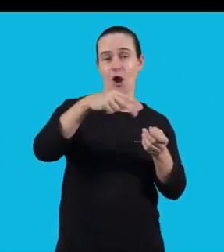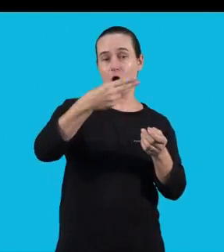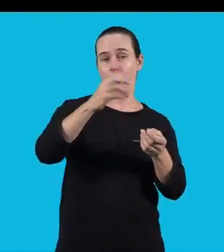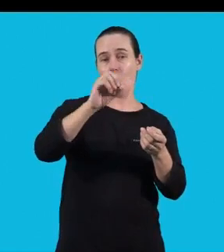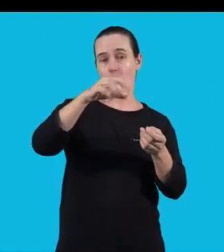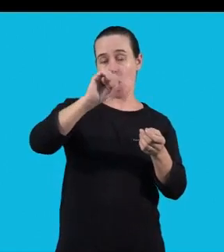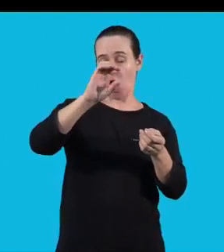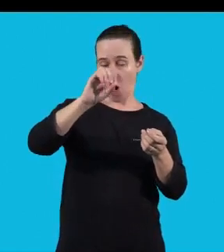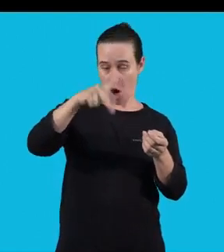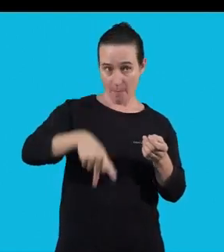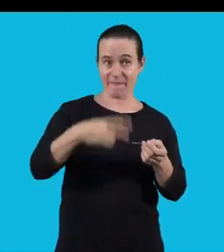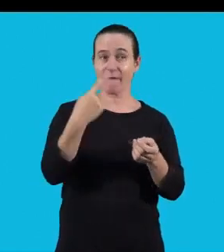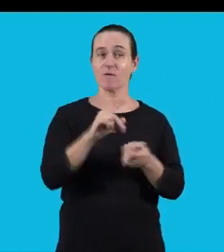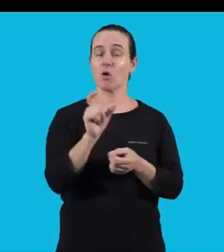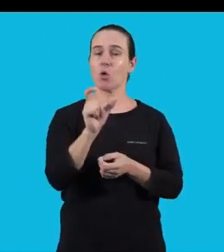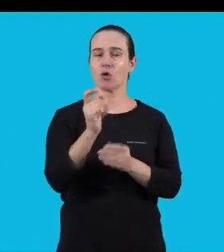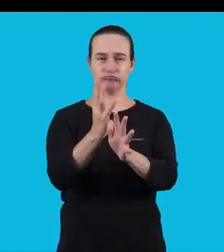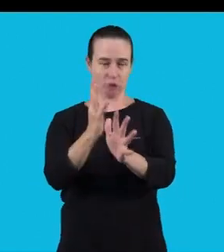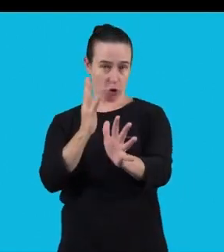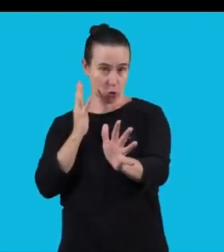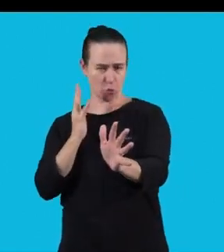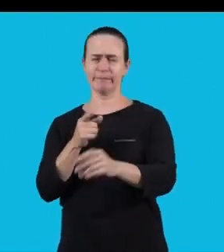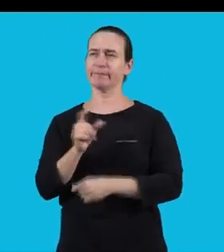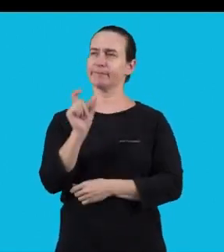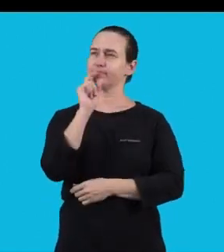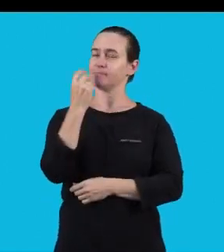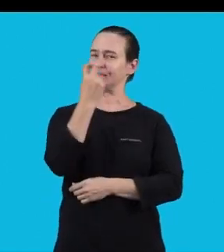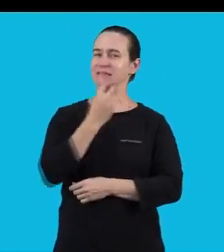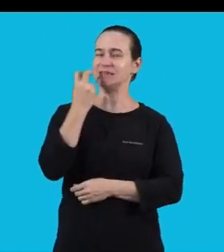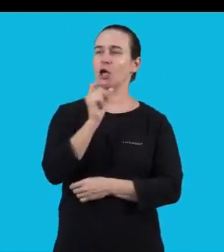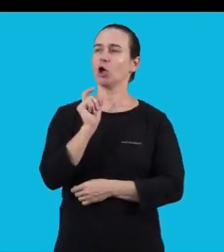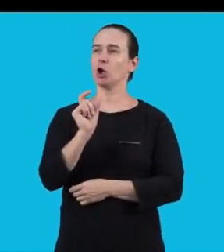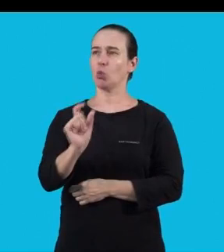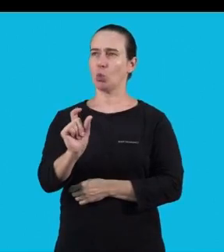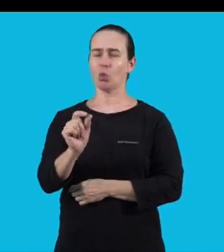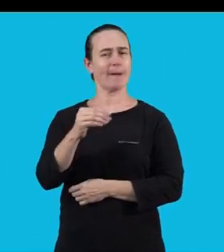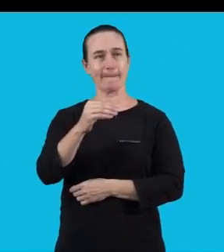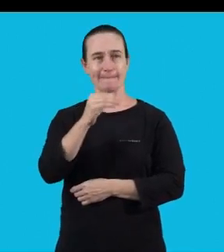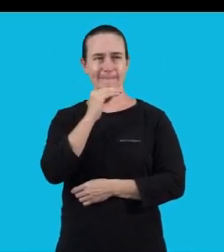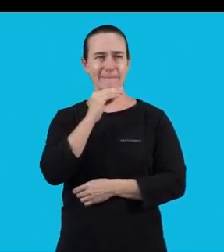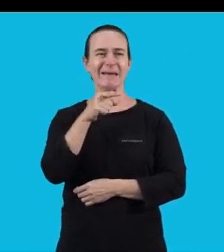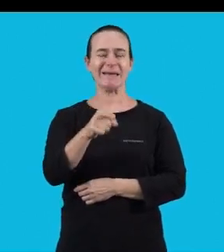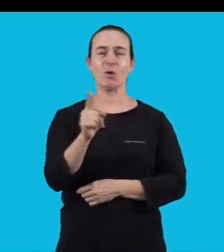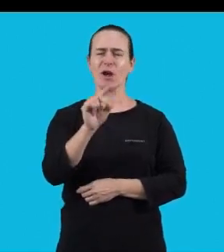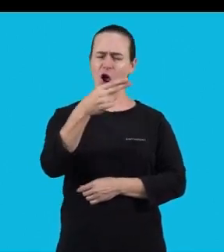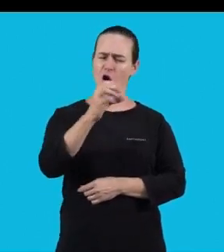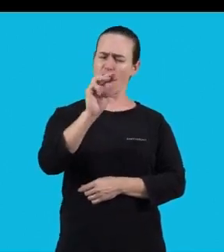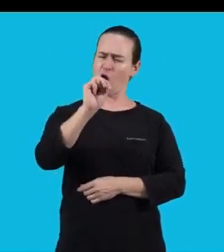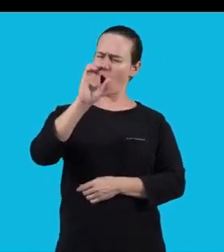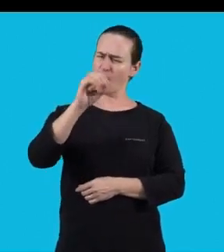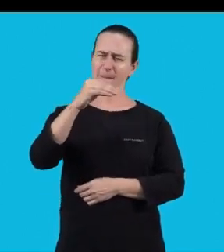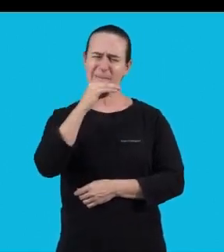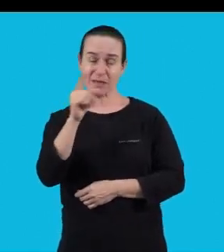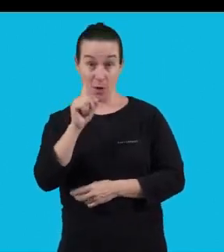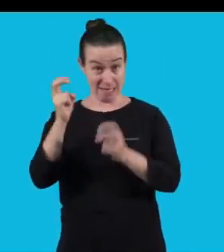the homophone of the word queue. Now, of course, when I pronounce it, you can hear that queue is the correct answer.